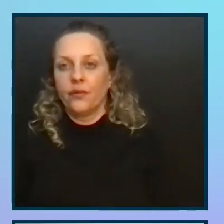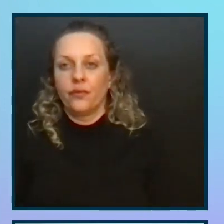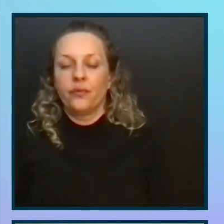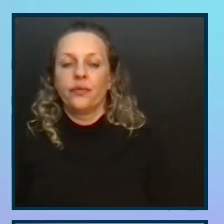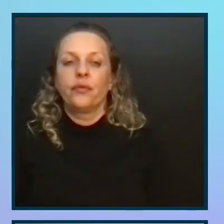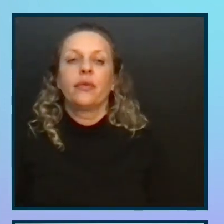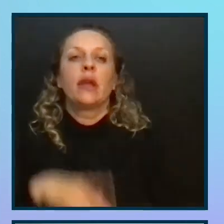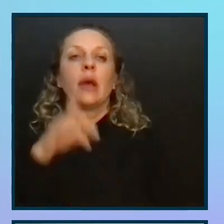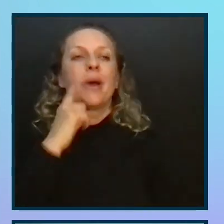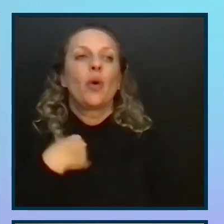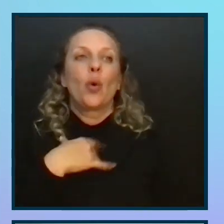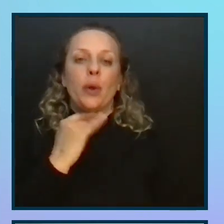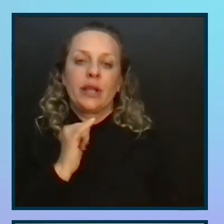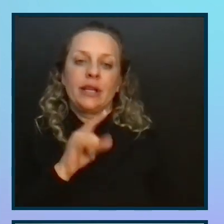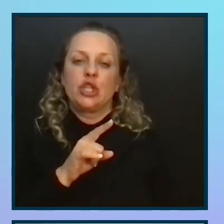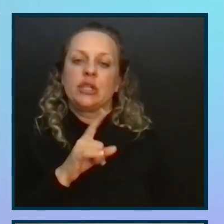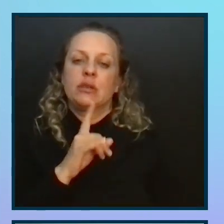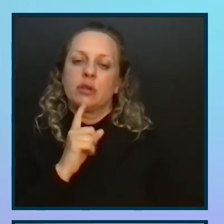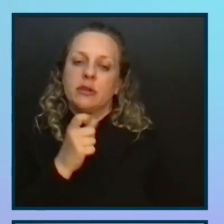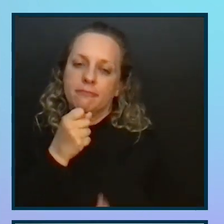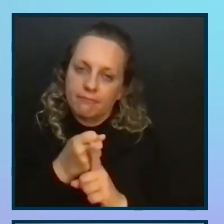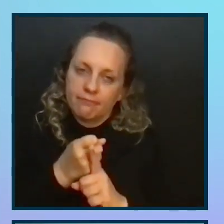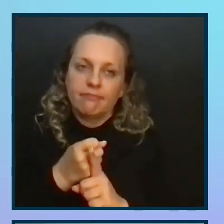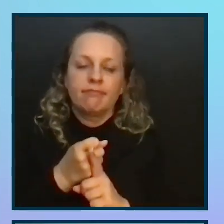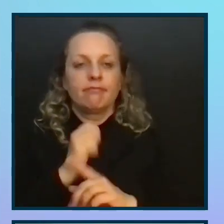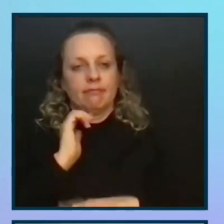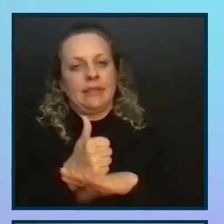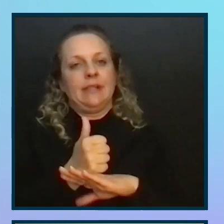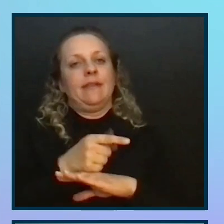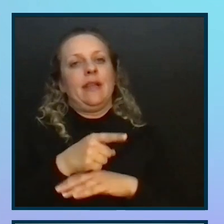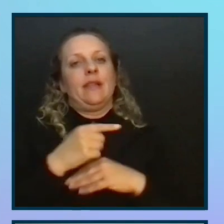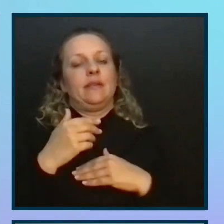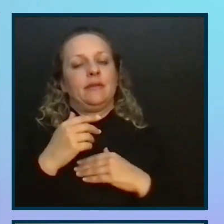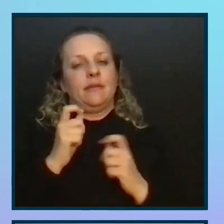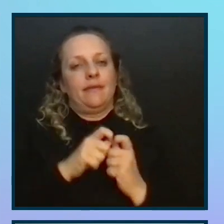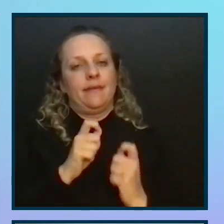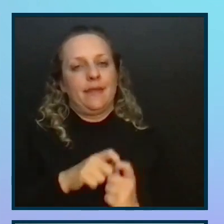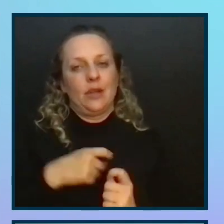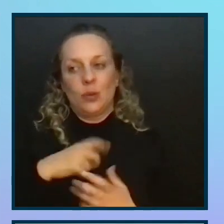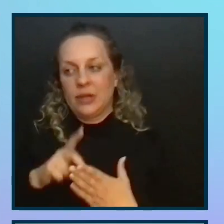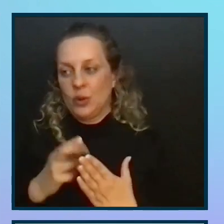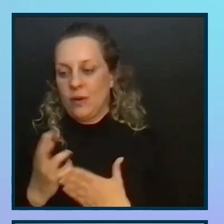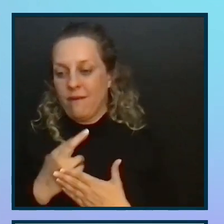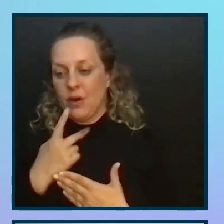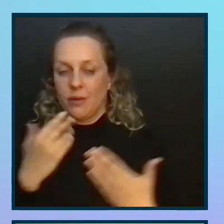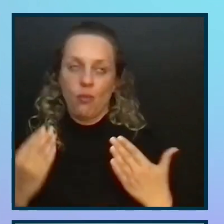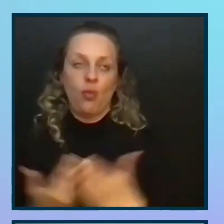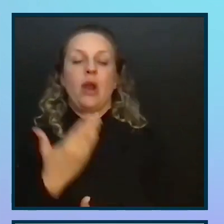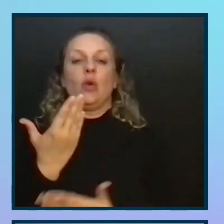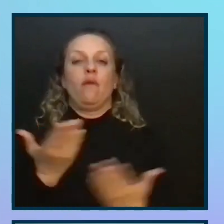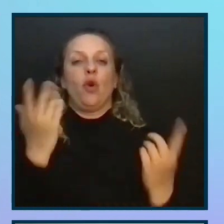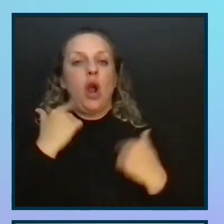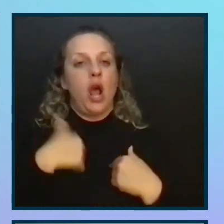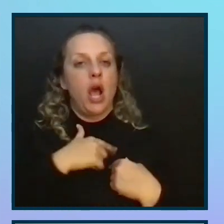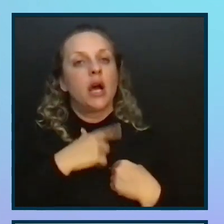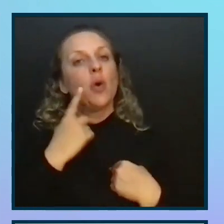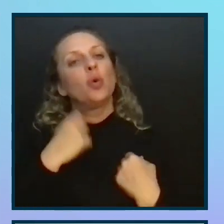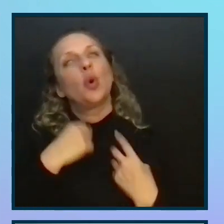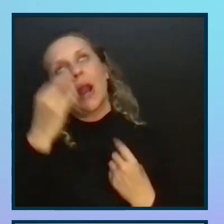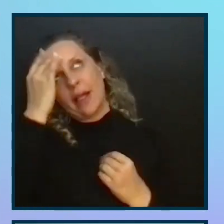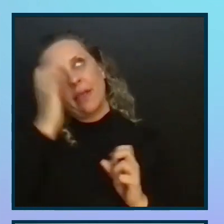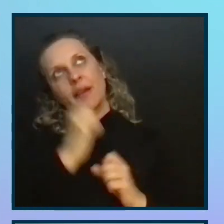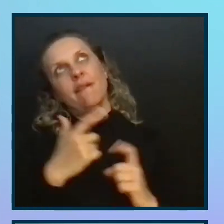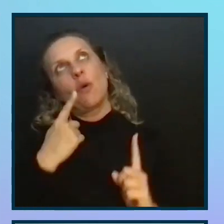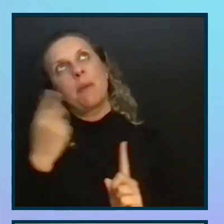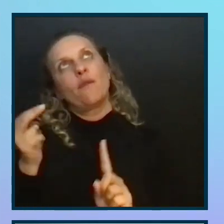Because we're really just solidifying this feature as we go through. So we did a design review and it's this brand new thing to us, and we're trying to think of it from